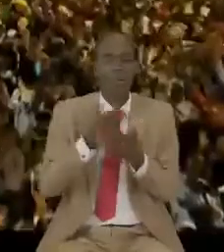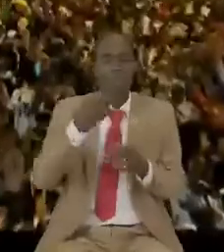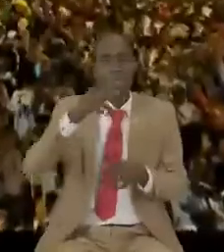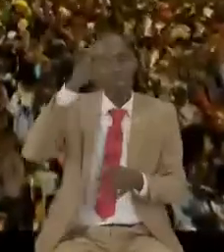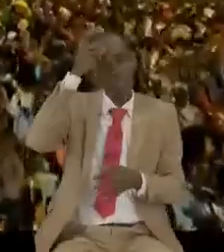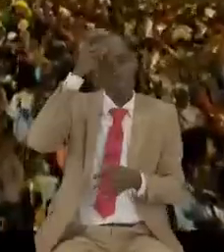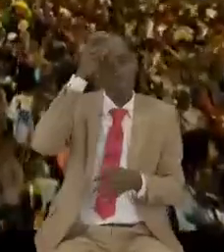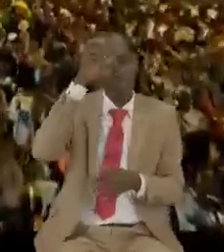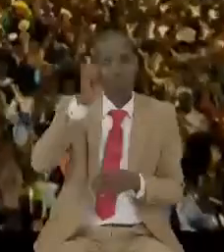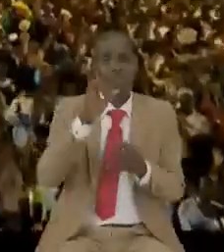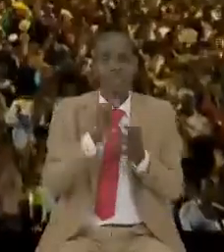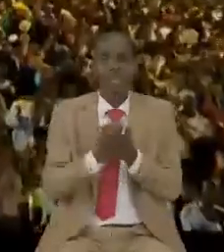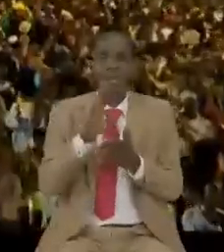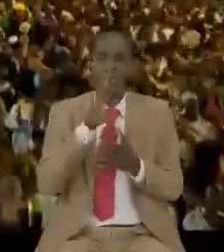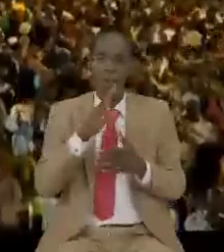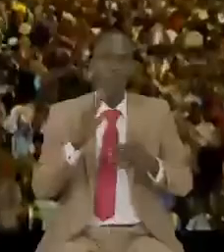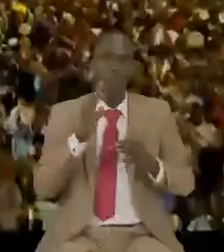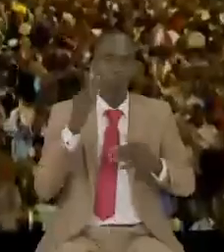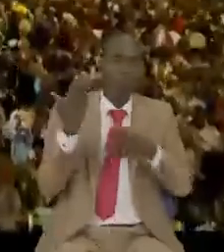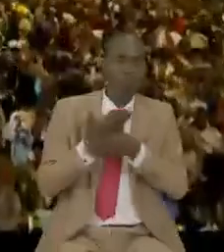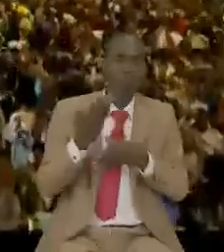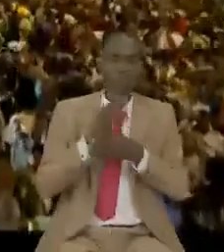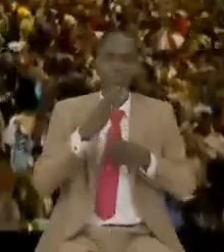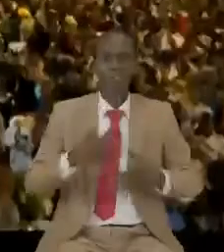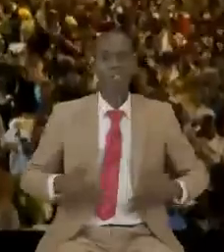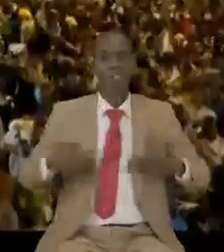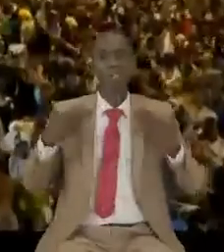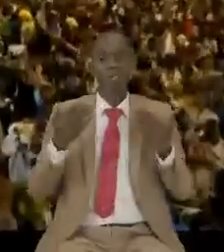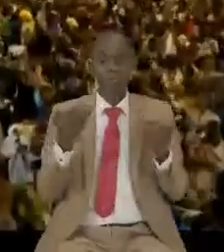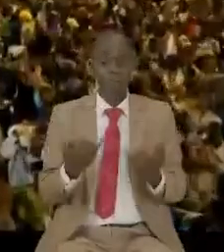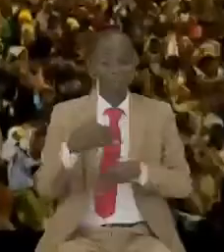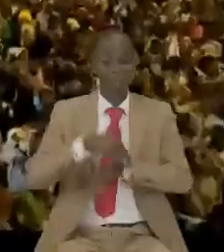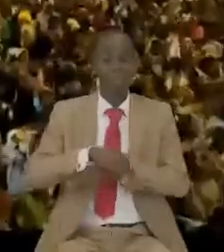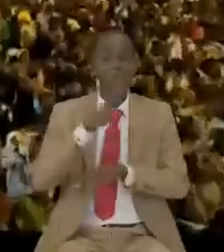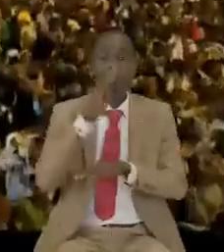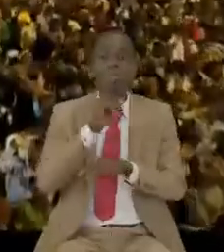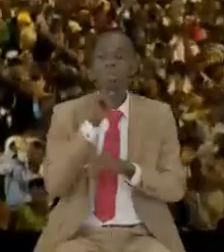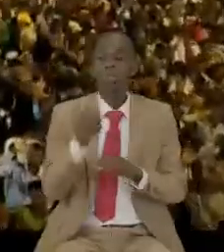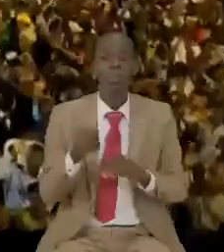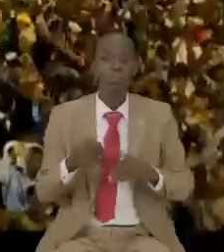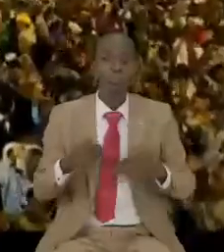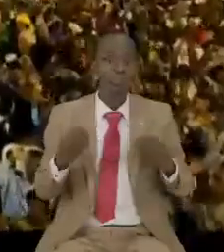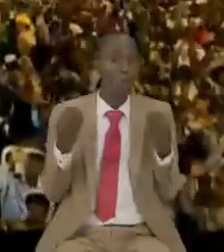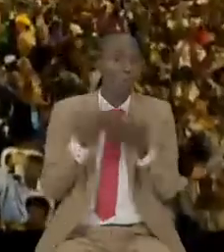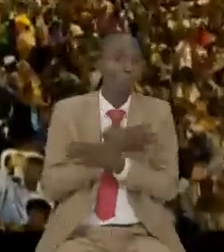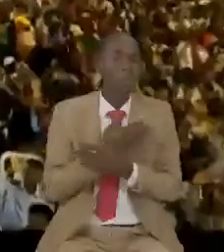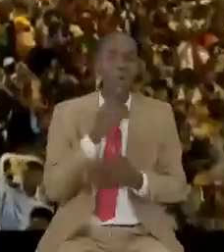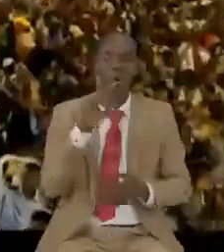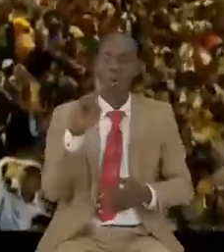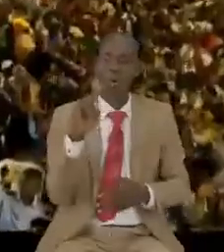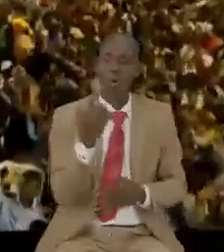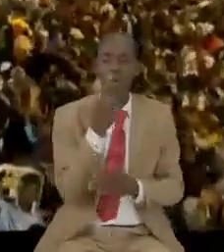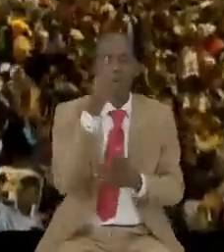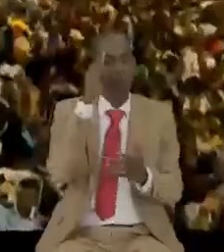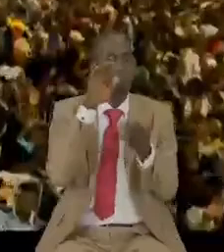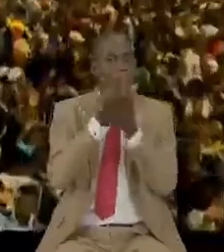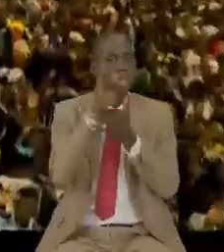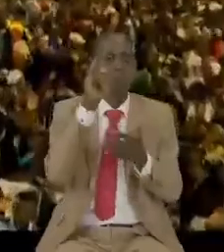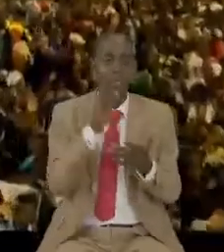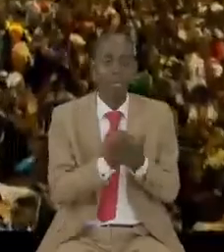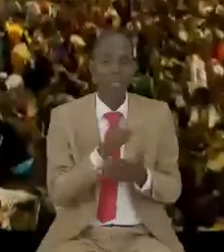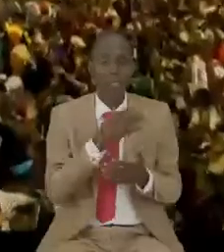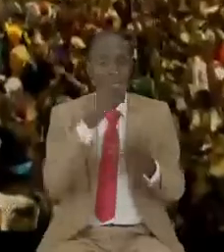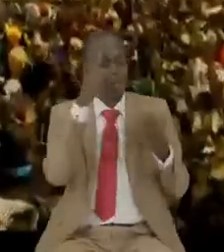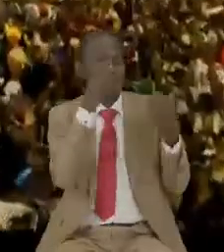are harassing your life. Tonight, be not afraid, only believe. And that faith